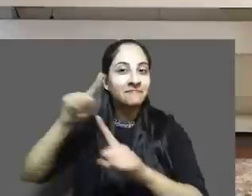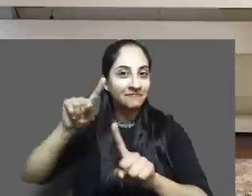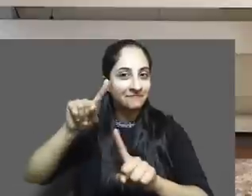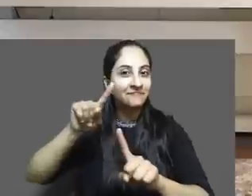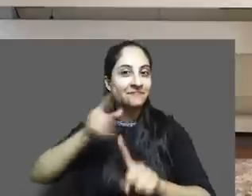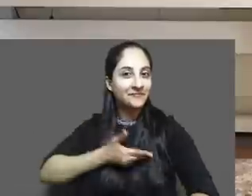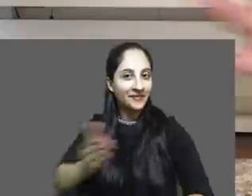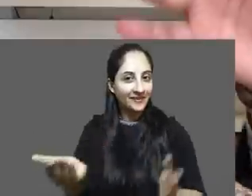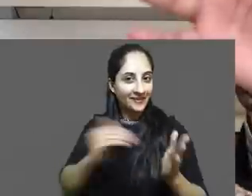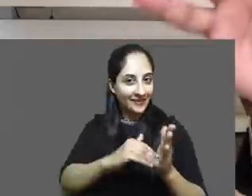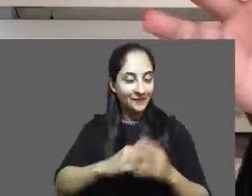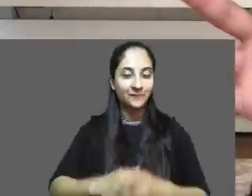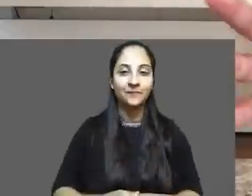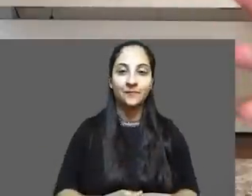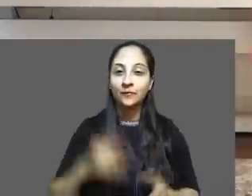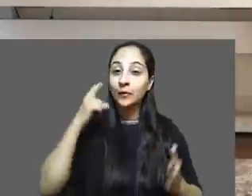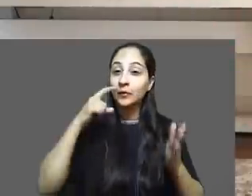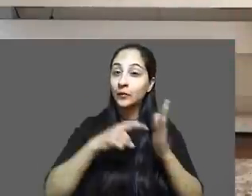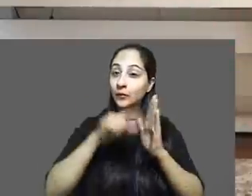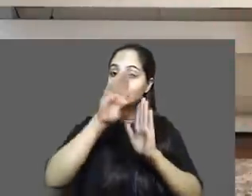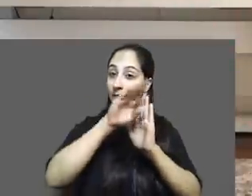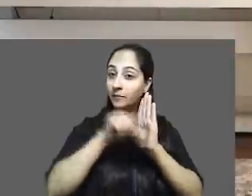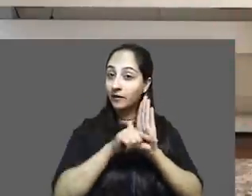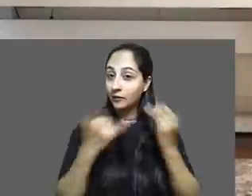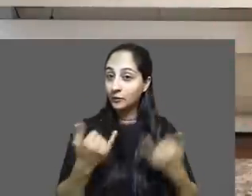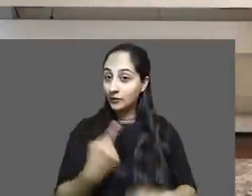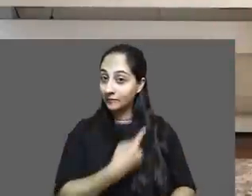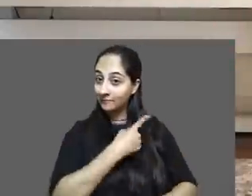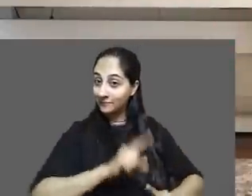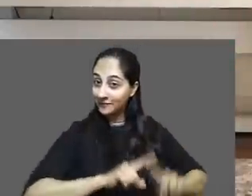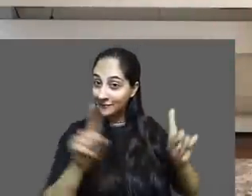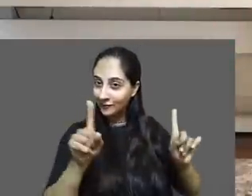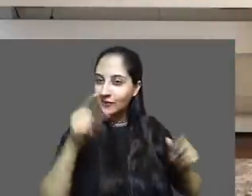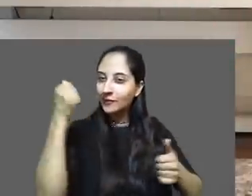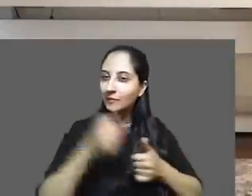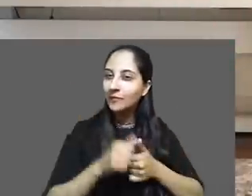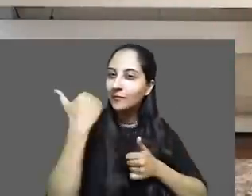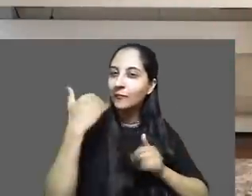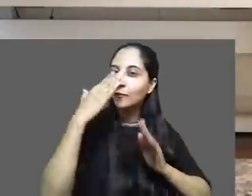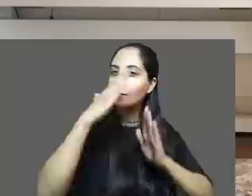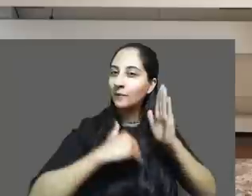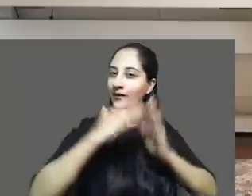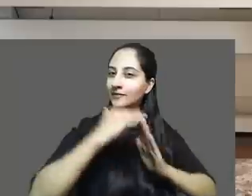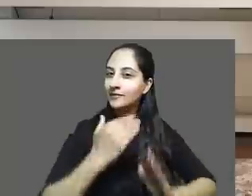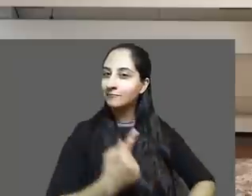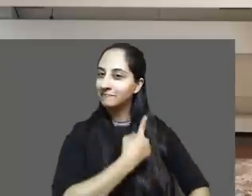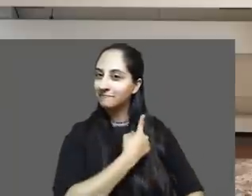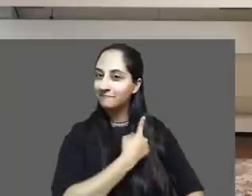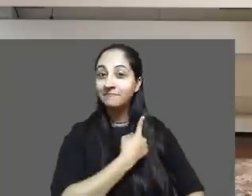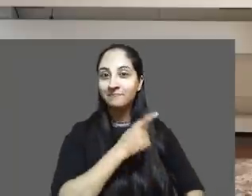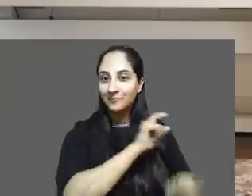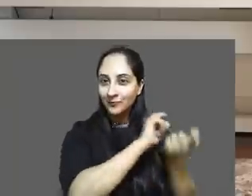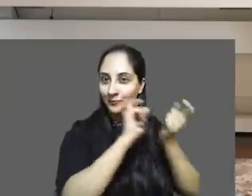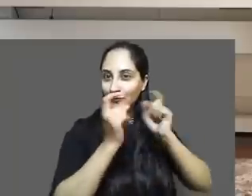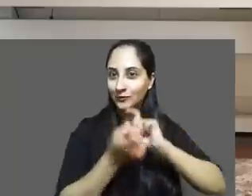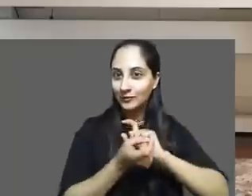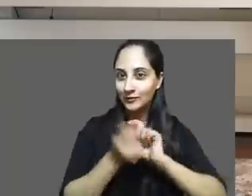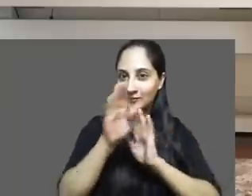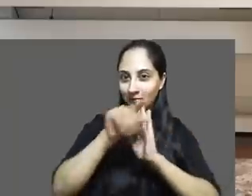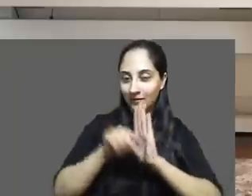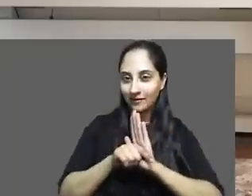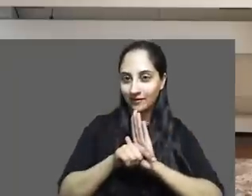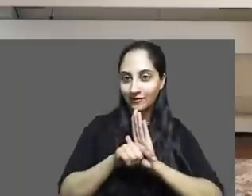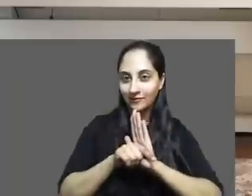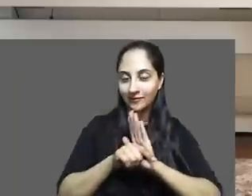might notice I'm not sitting in front of my standard clearance-priced HomeSense painting, and you are correct. There's a reason for that, although I